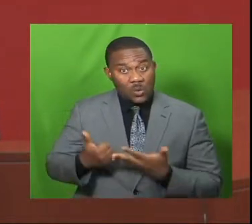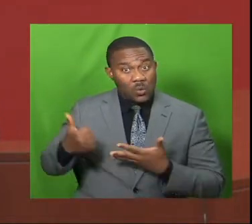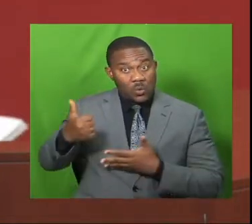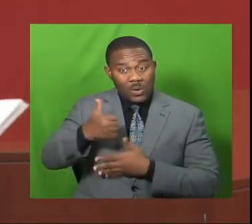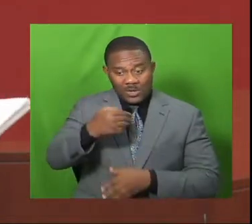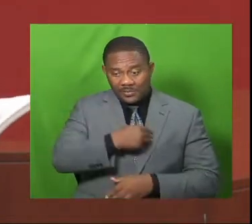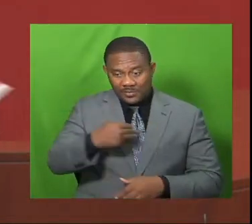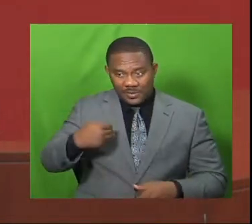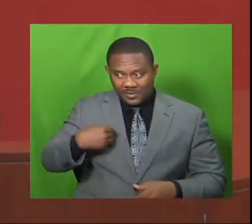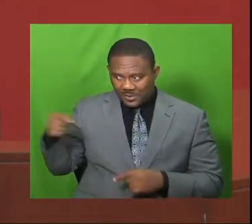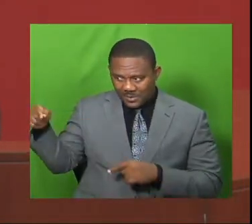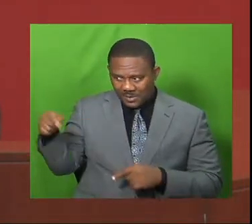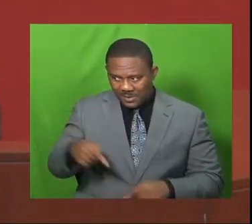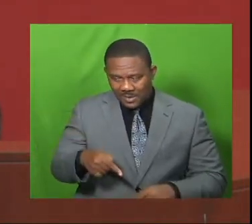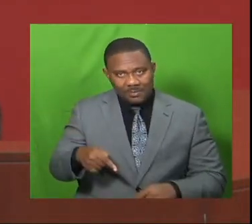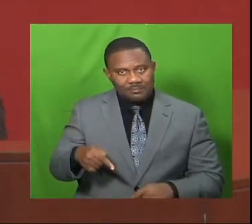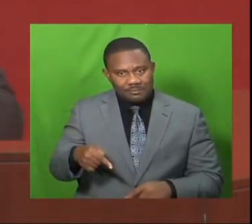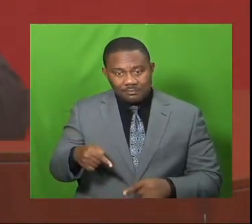have 25 minutes.